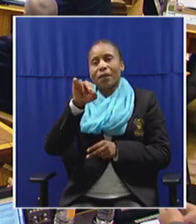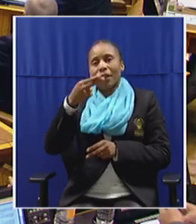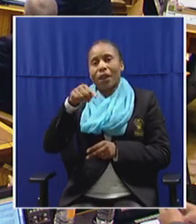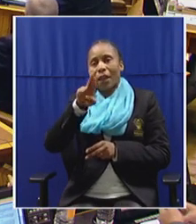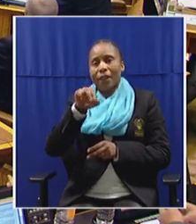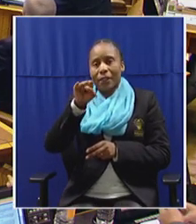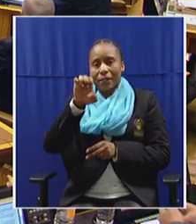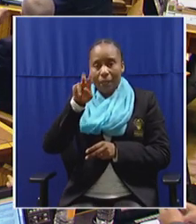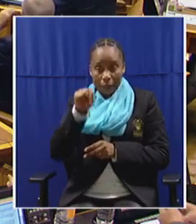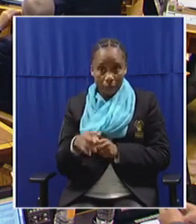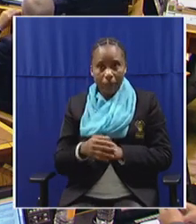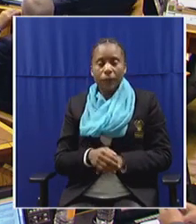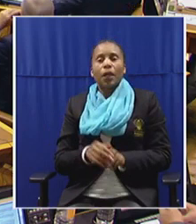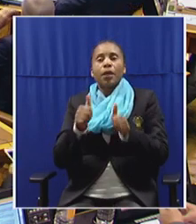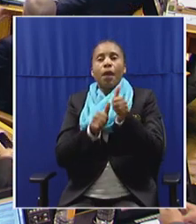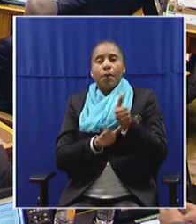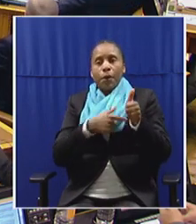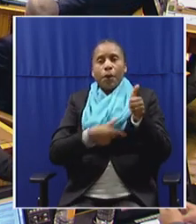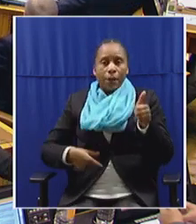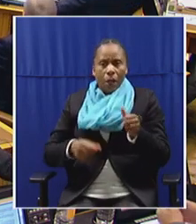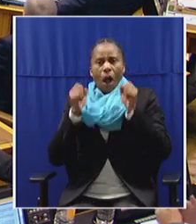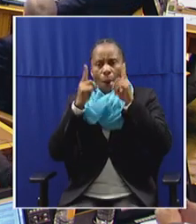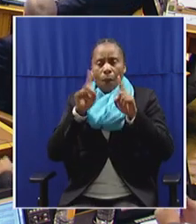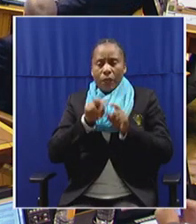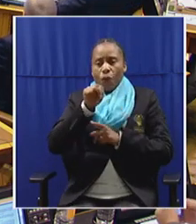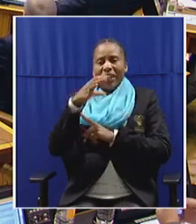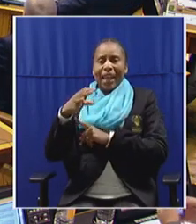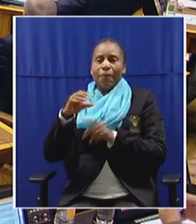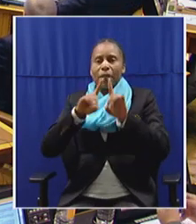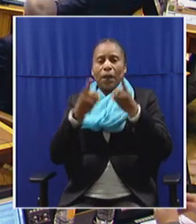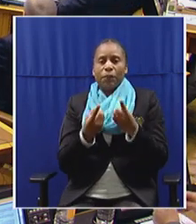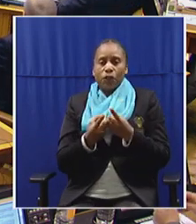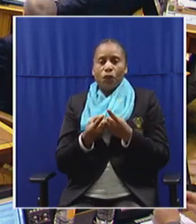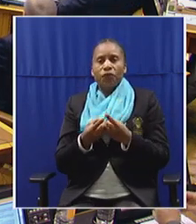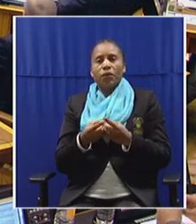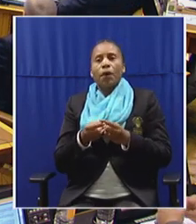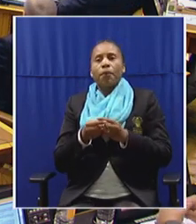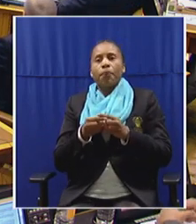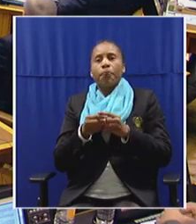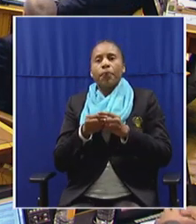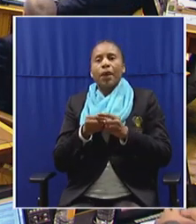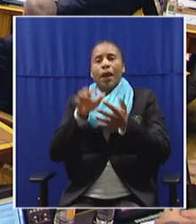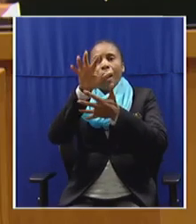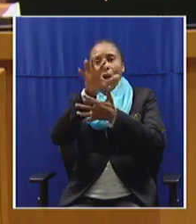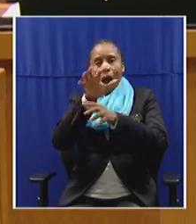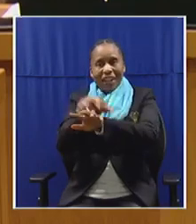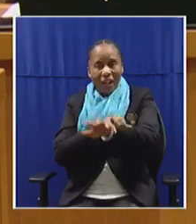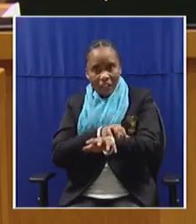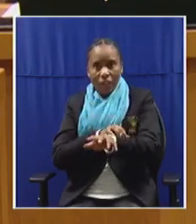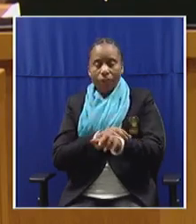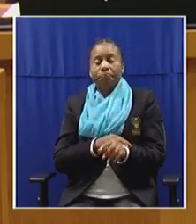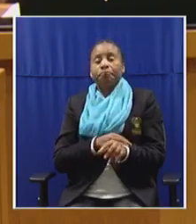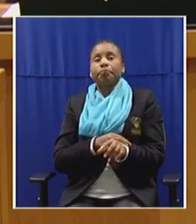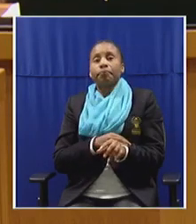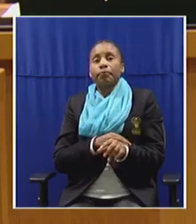much. Deputy President, you may be aware that the Northern Cape Department of Agriculture, Land Reform and Rural Development have